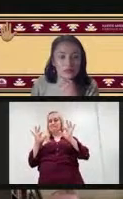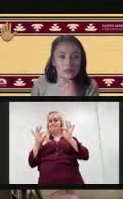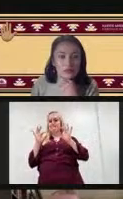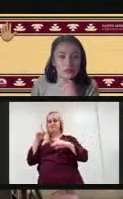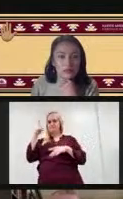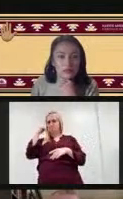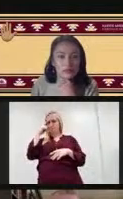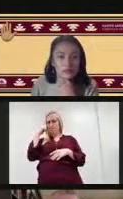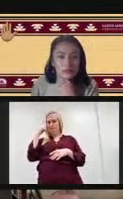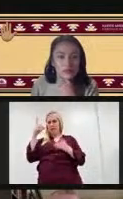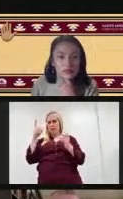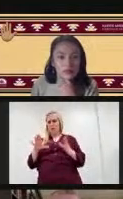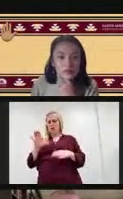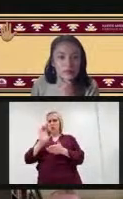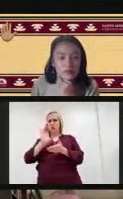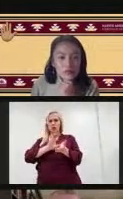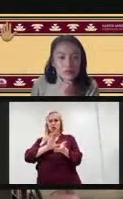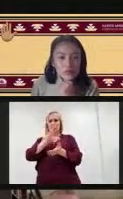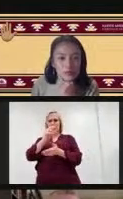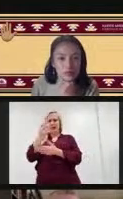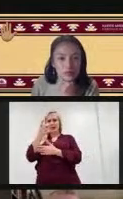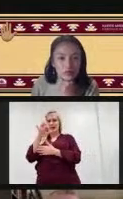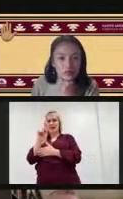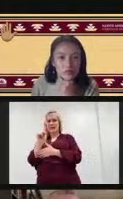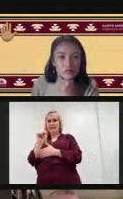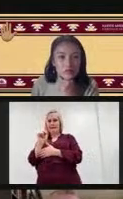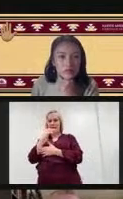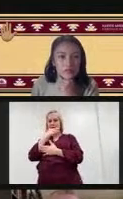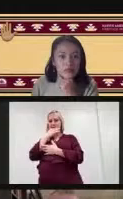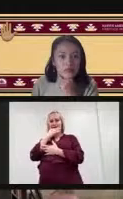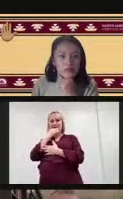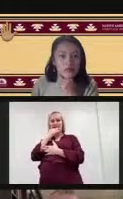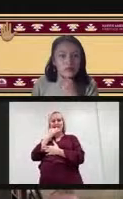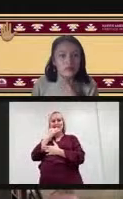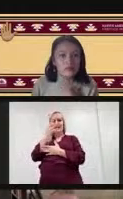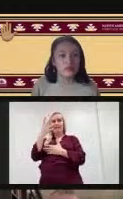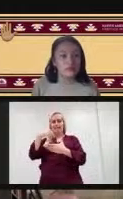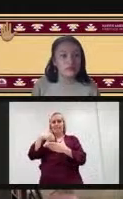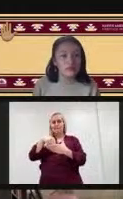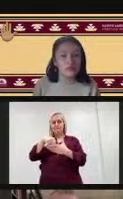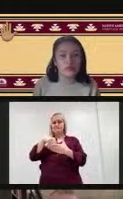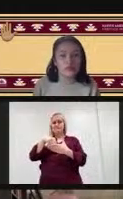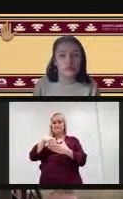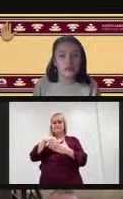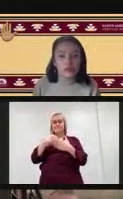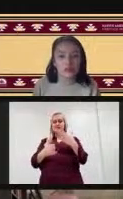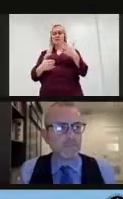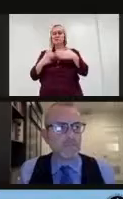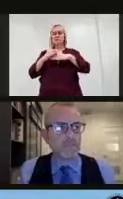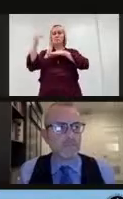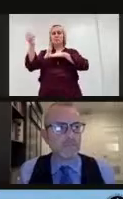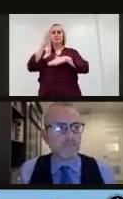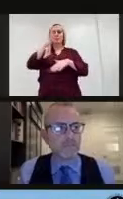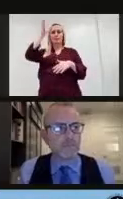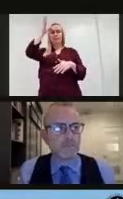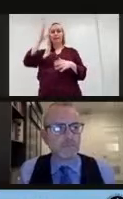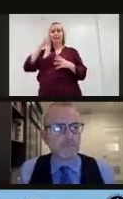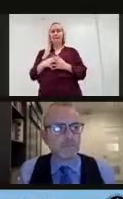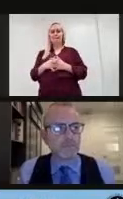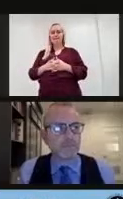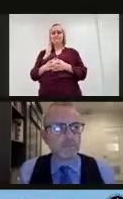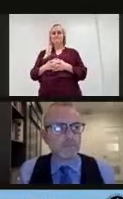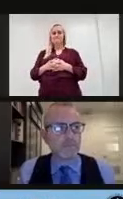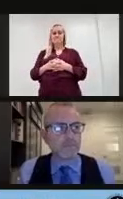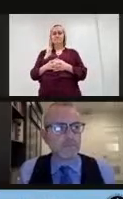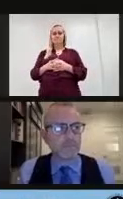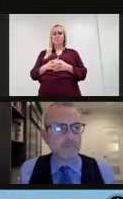was both Director Chandragiri and Director Hyen, to include parents, call out parents. And so